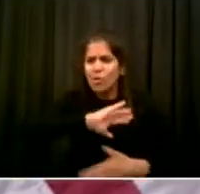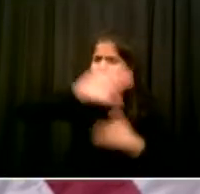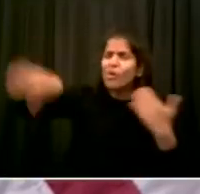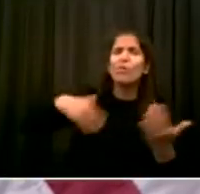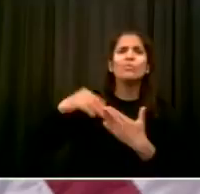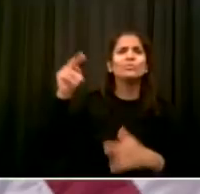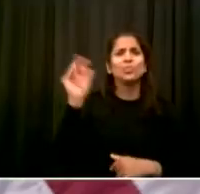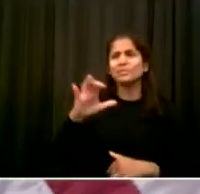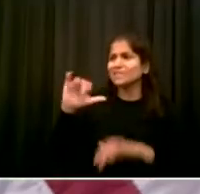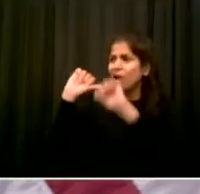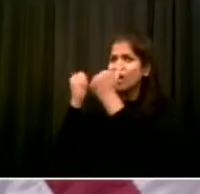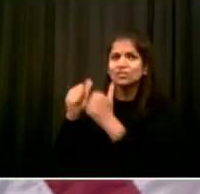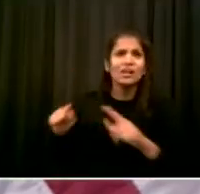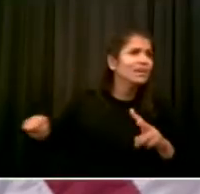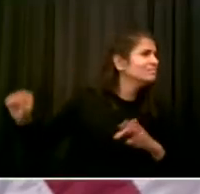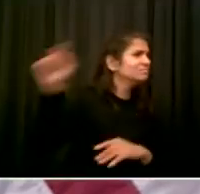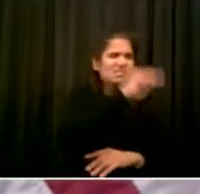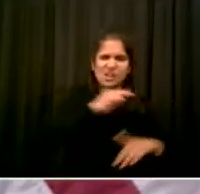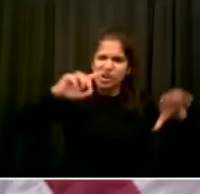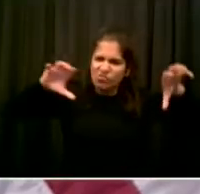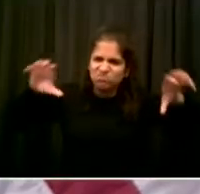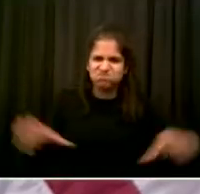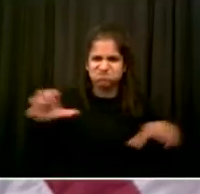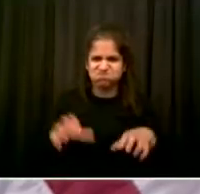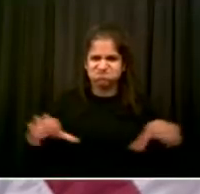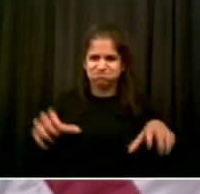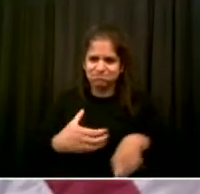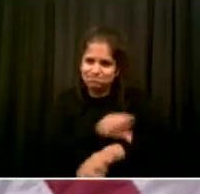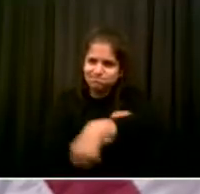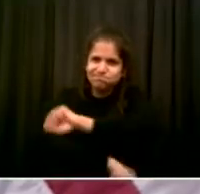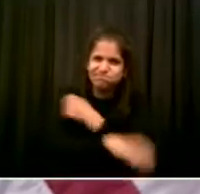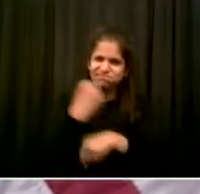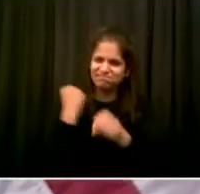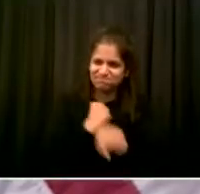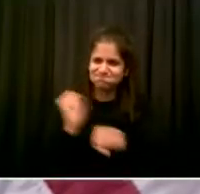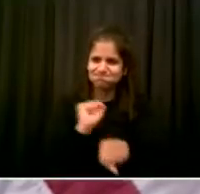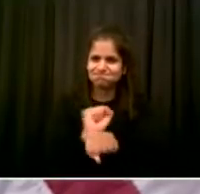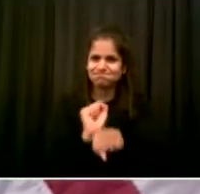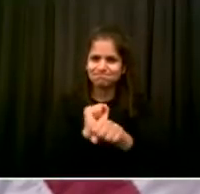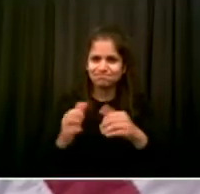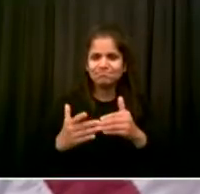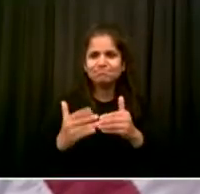done so far and so well in getting us to move forward in this crisis.